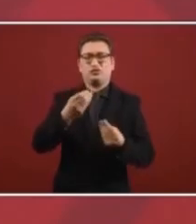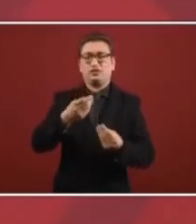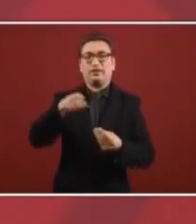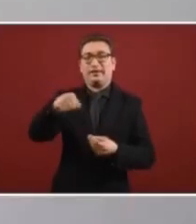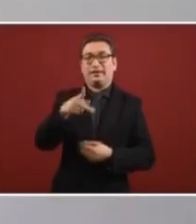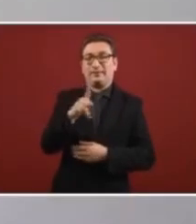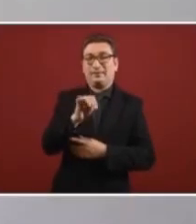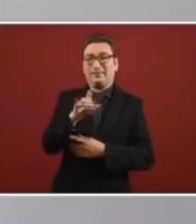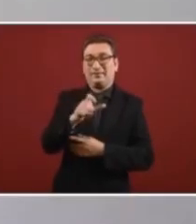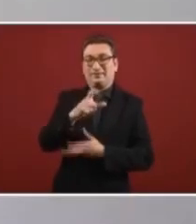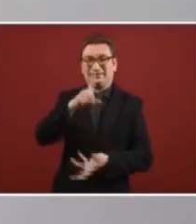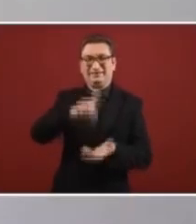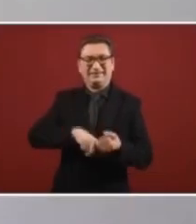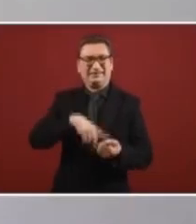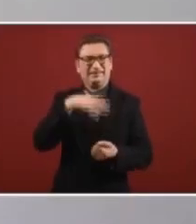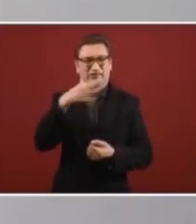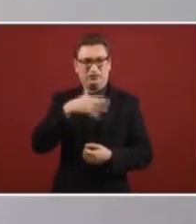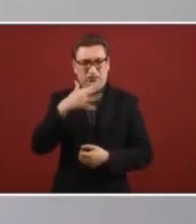y se cayó la producción